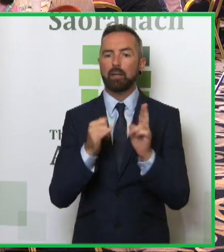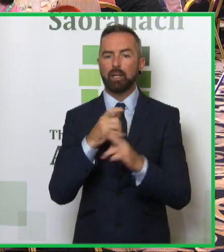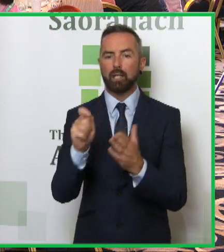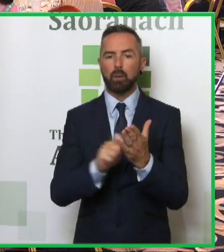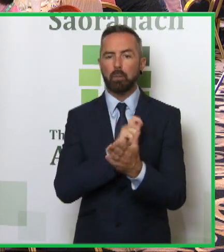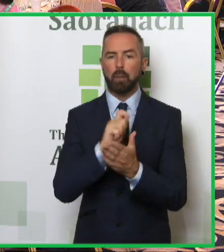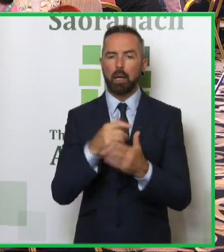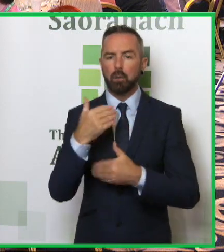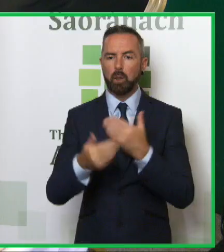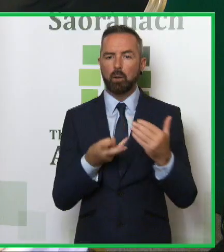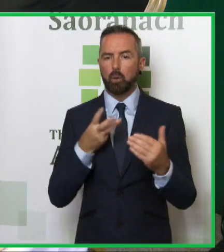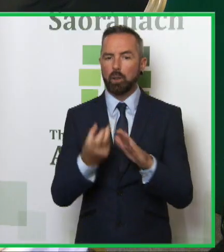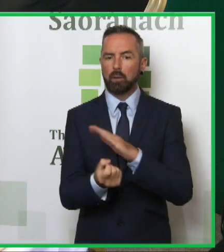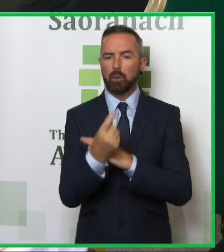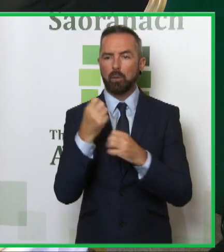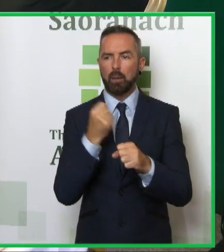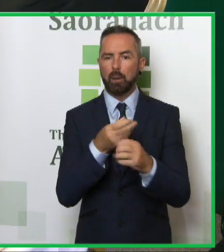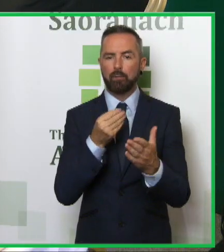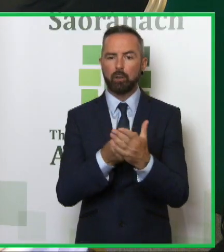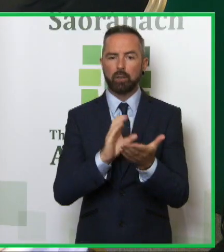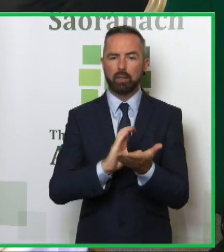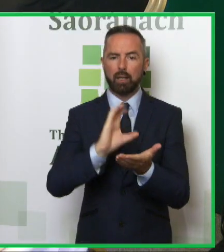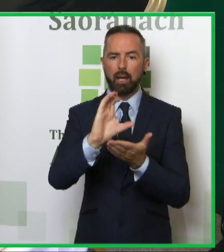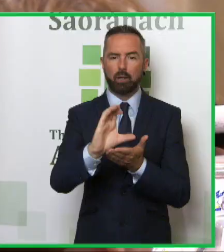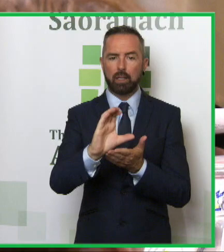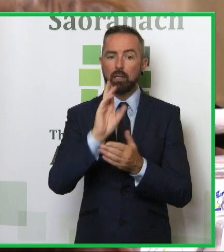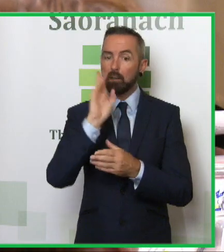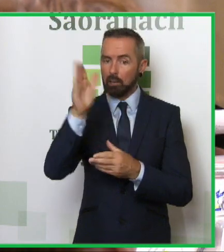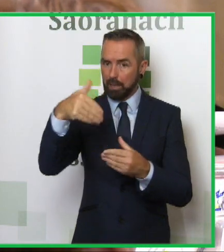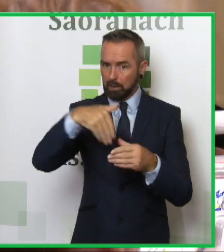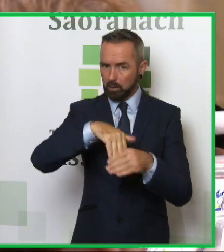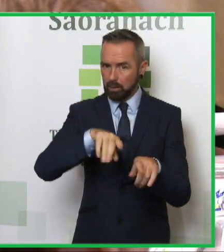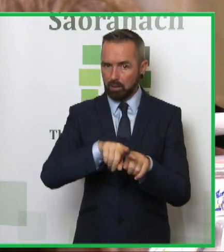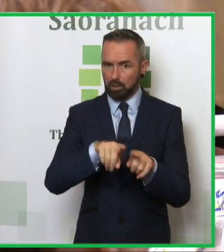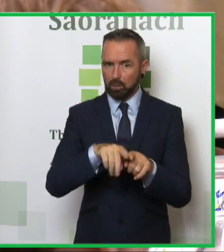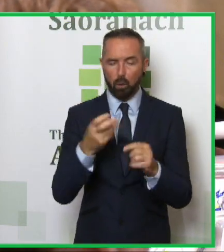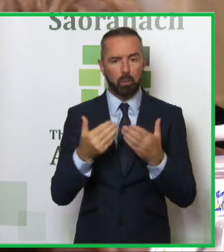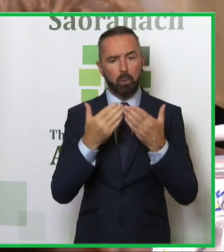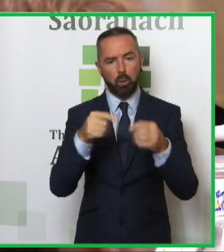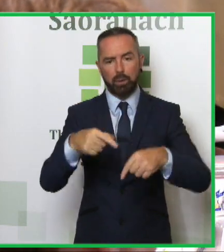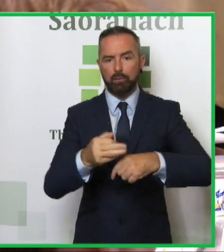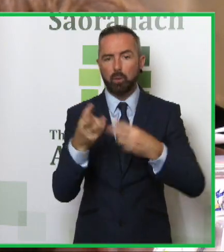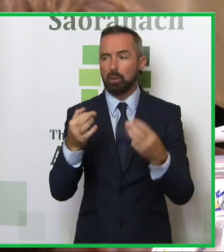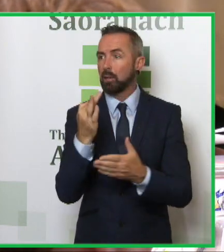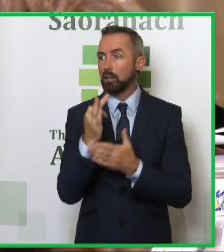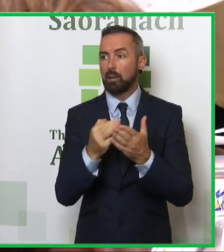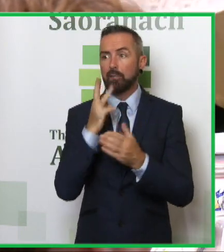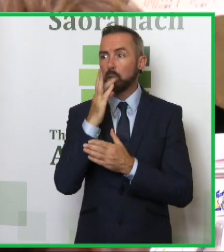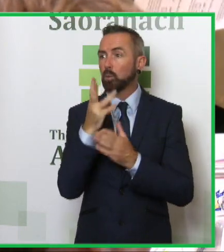process around funding and resources that there would be funding allocated, but we can include it here as well, or propose to include it here as well.